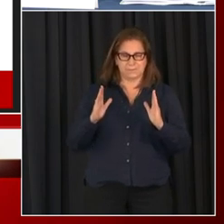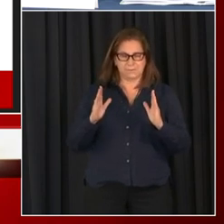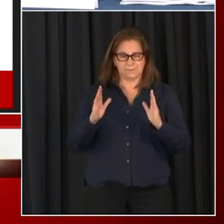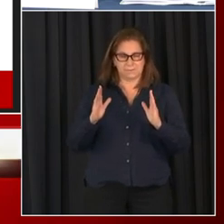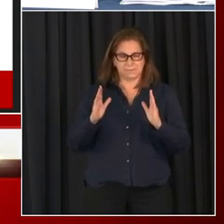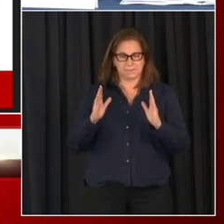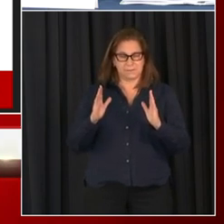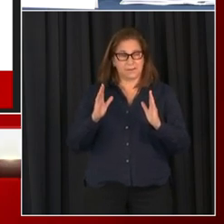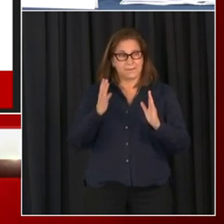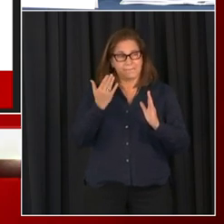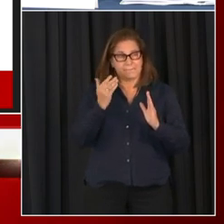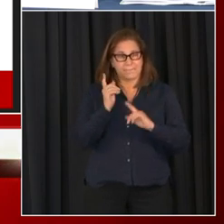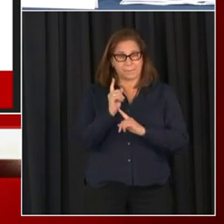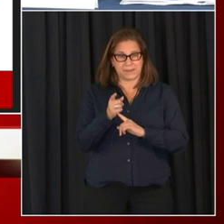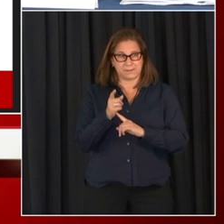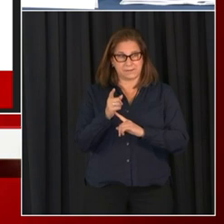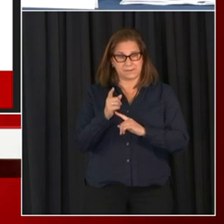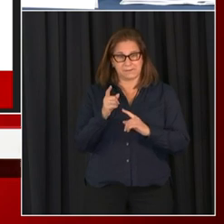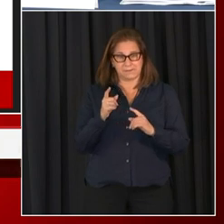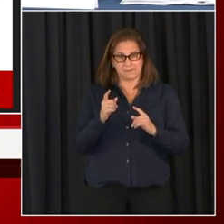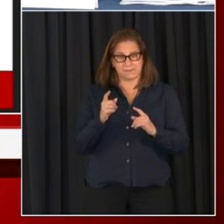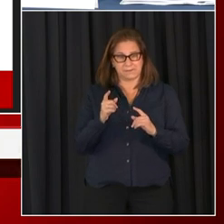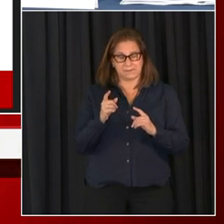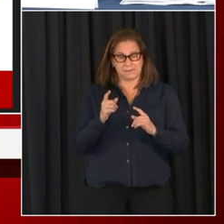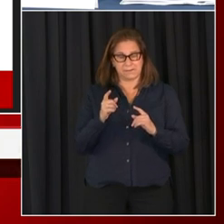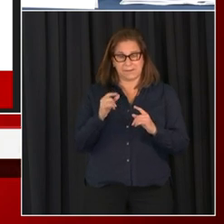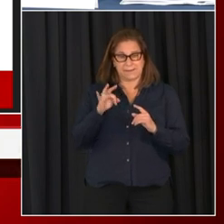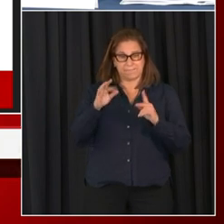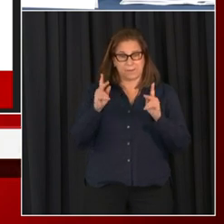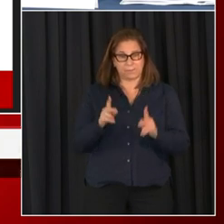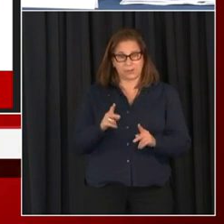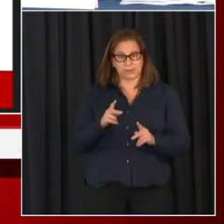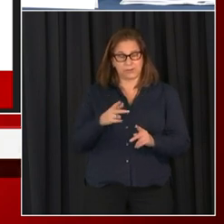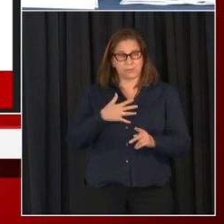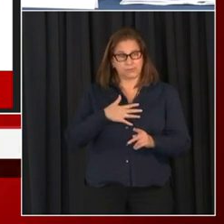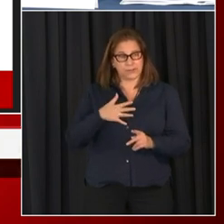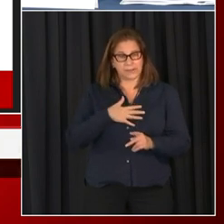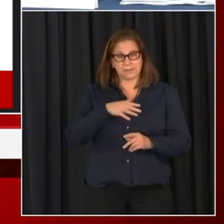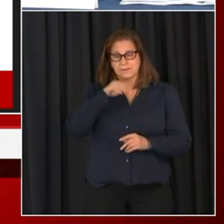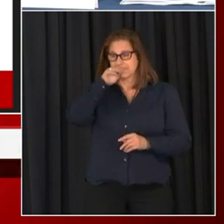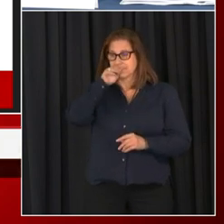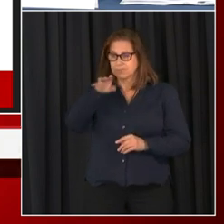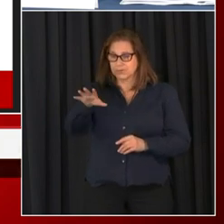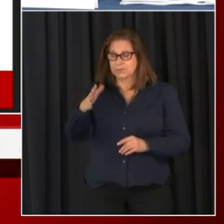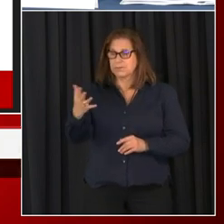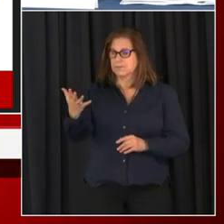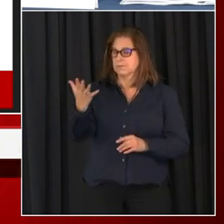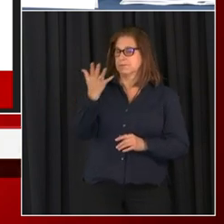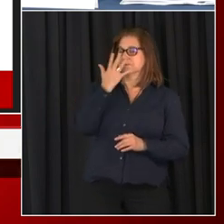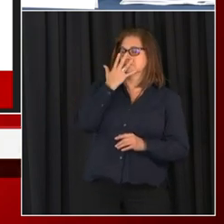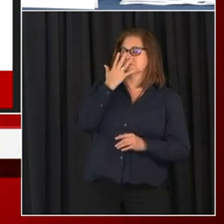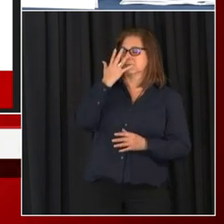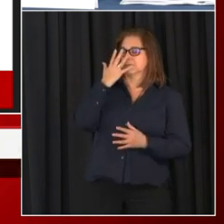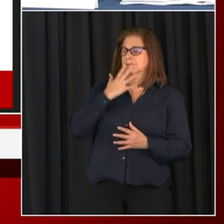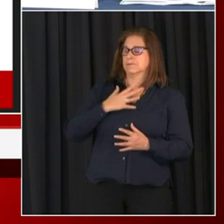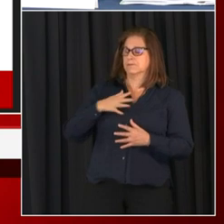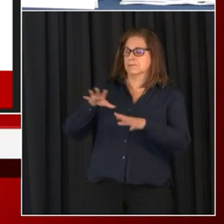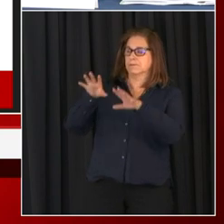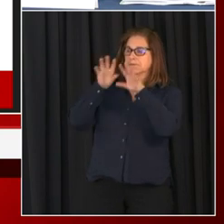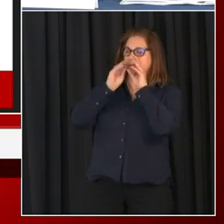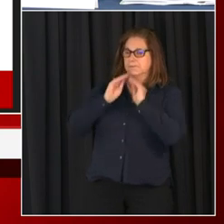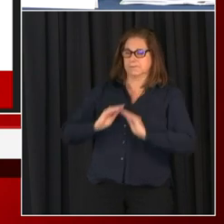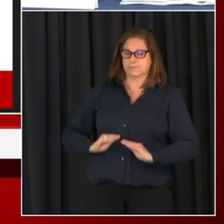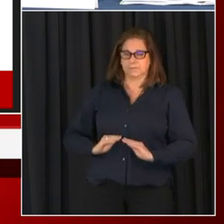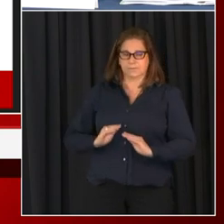the infected secretions of a COVID-19 positive individual. So you'll see here in the